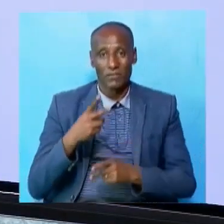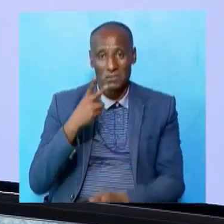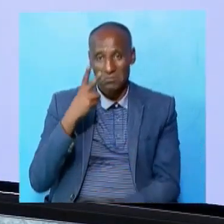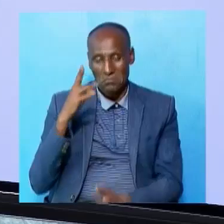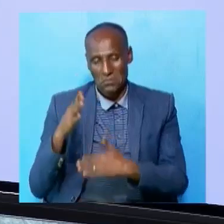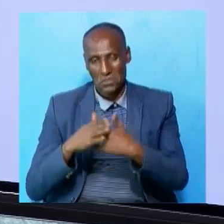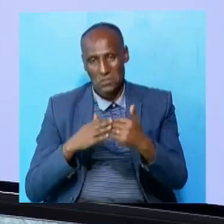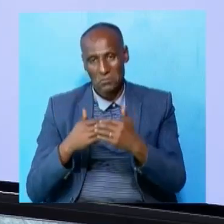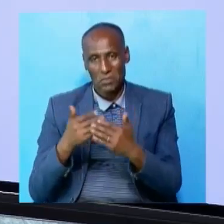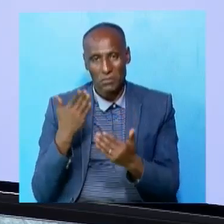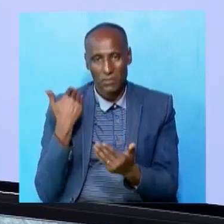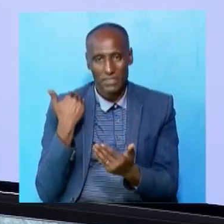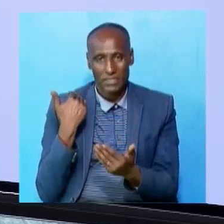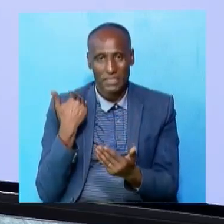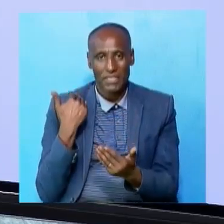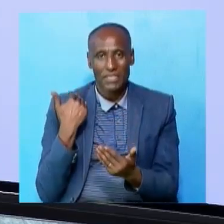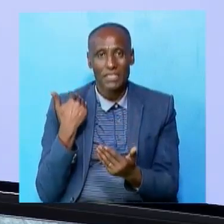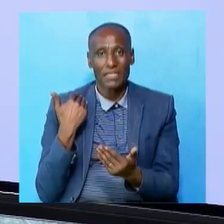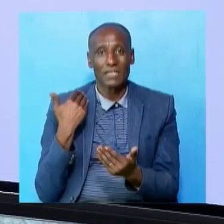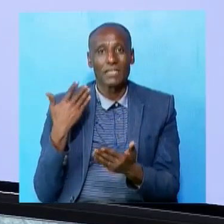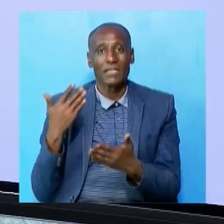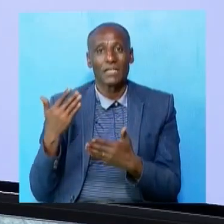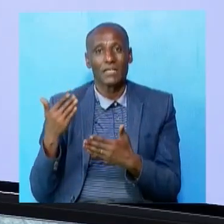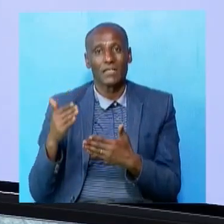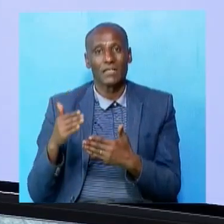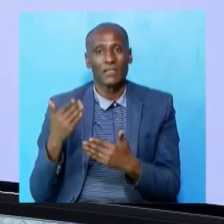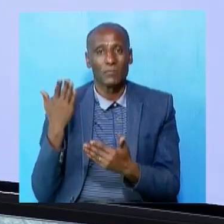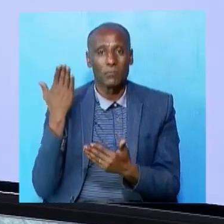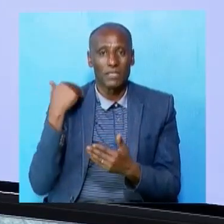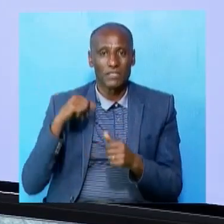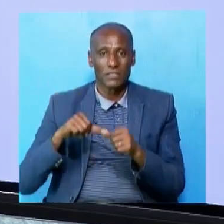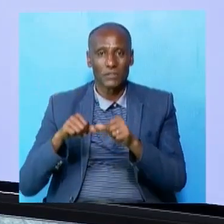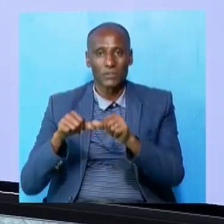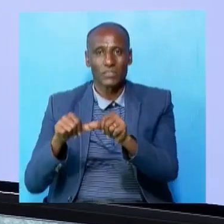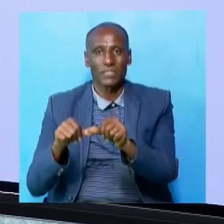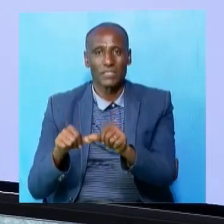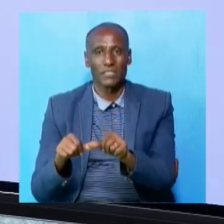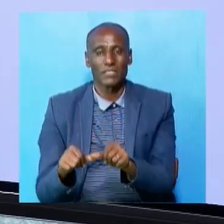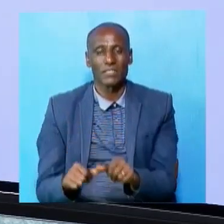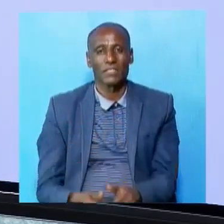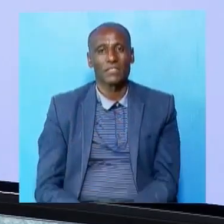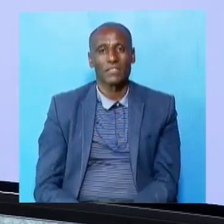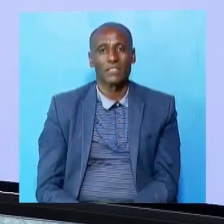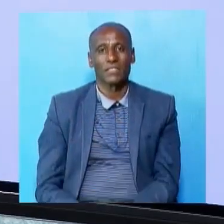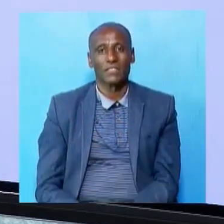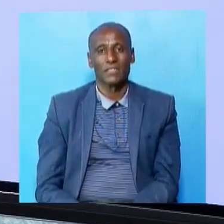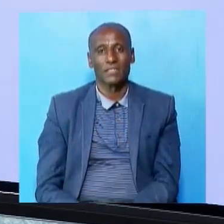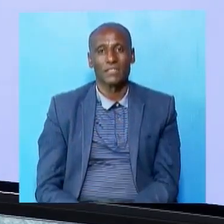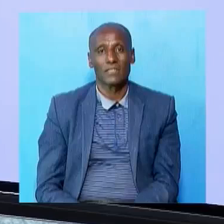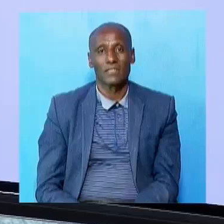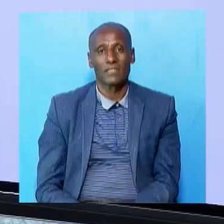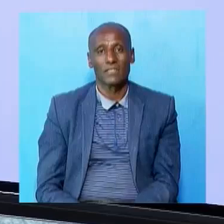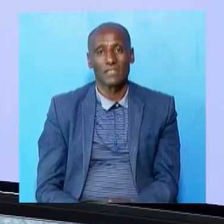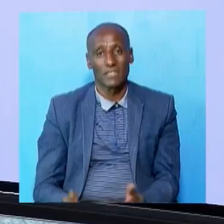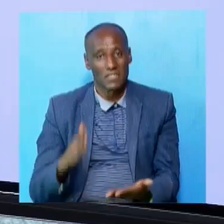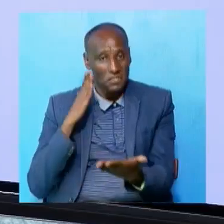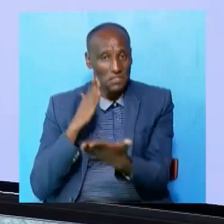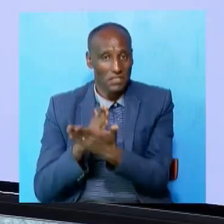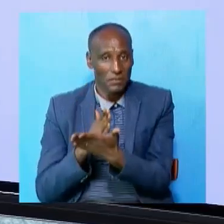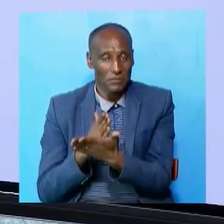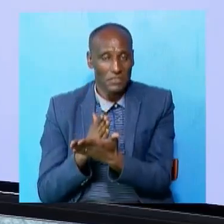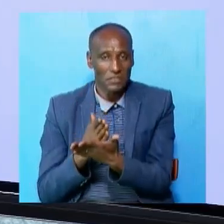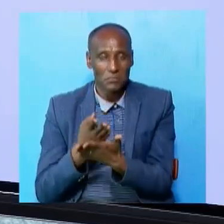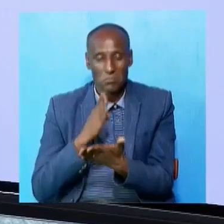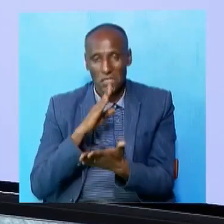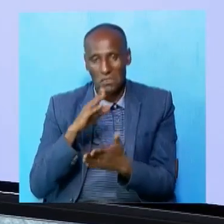past continuous, which means that the longest action, which is past continuous, is interrupted by the